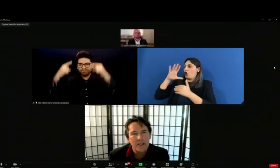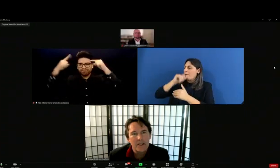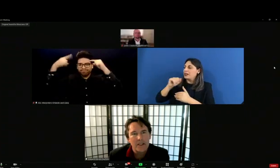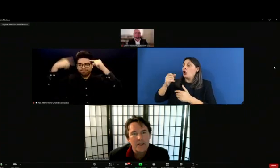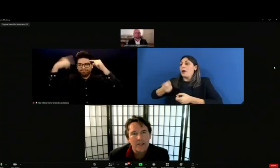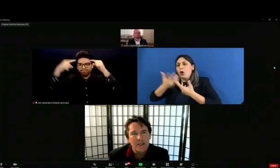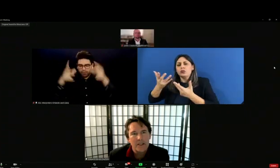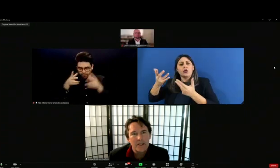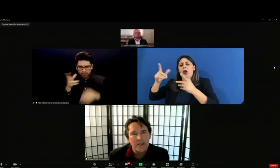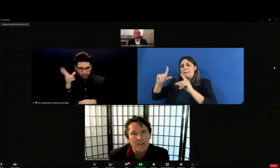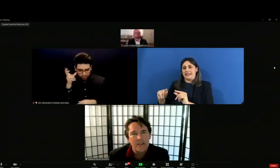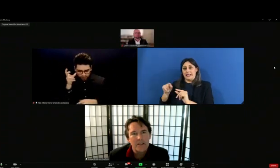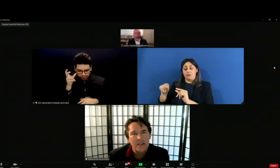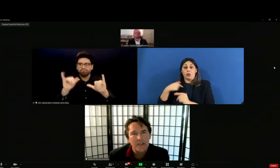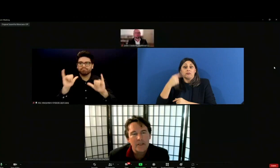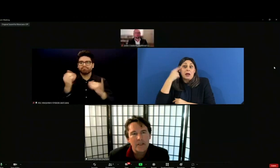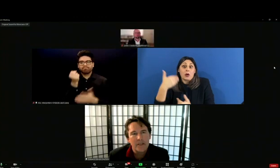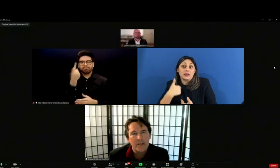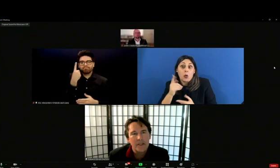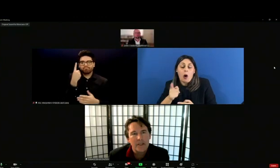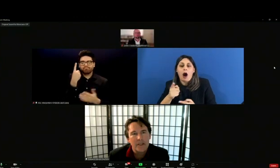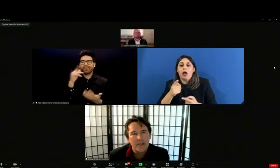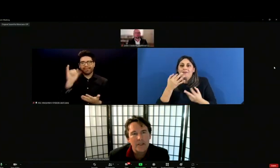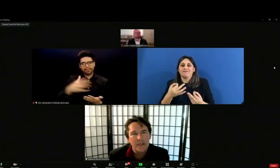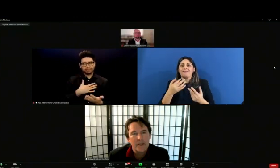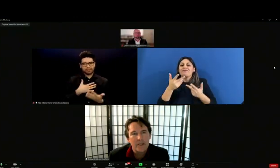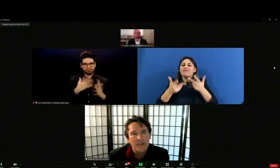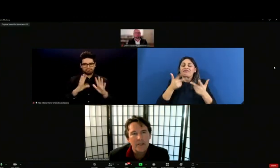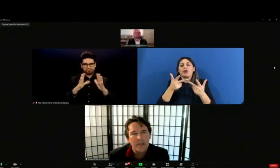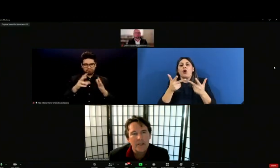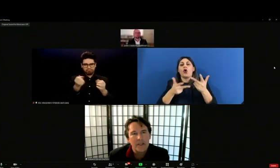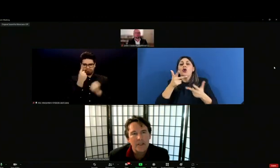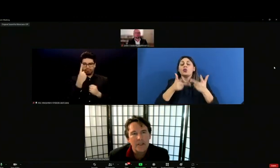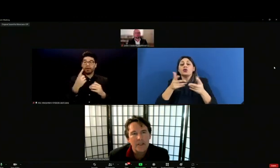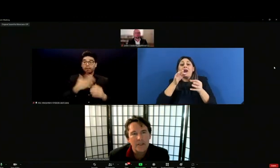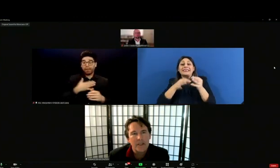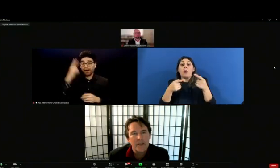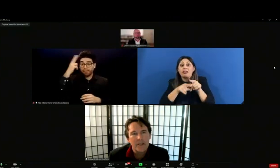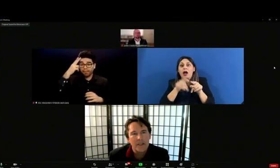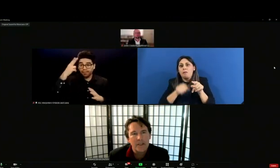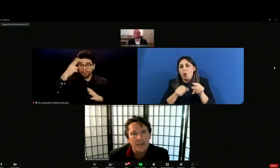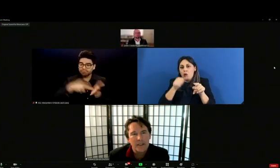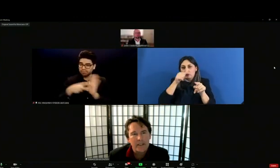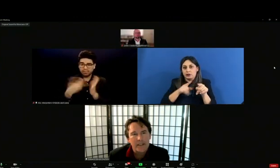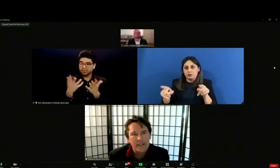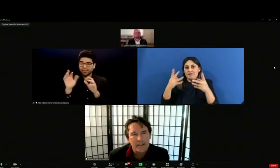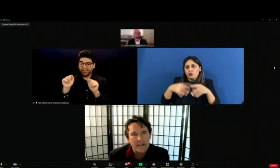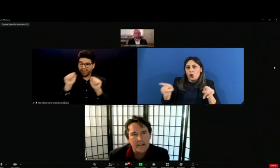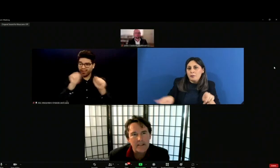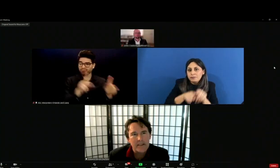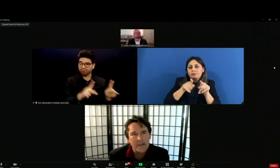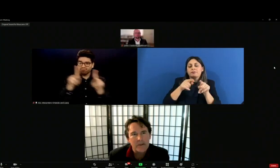and comprehension. Thus, my hypothesis was that simultaneous constructions could function in the same